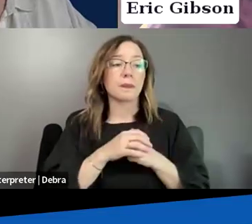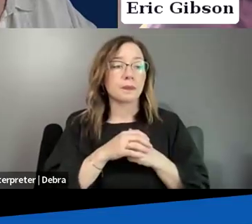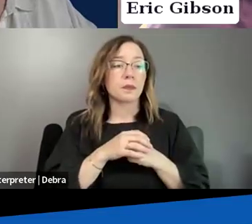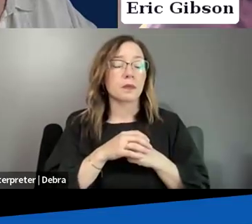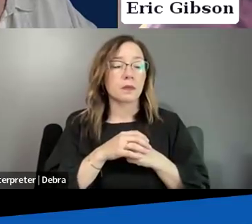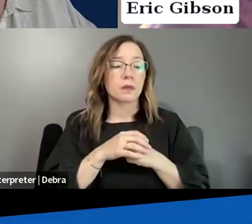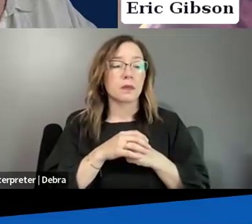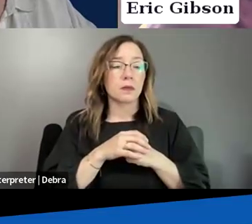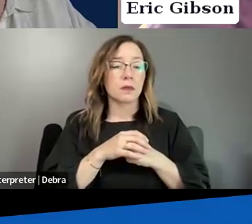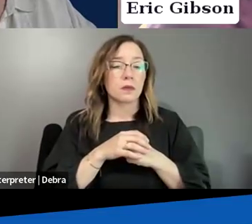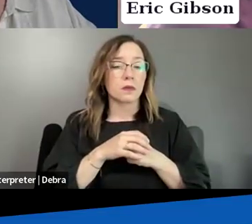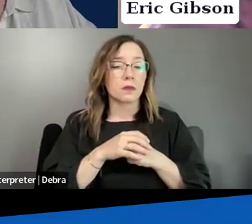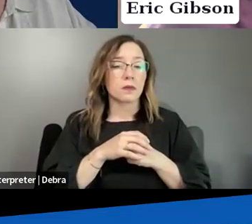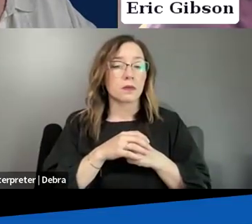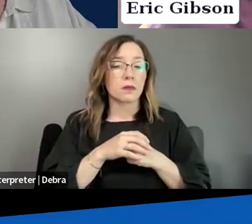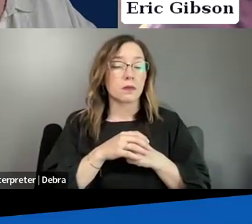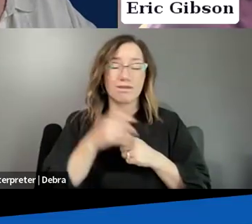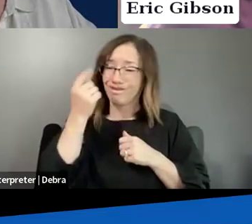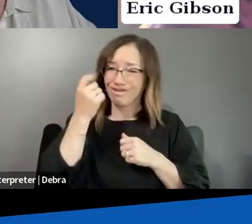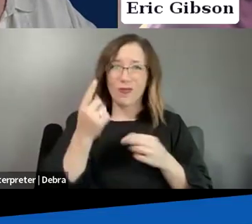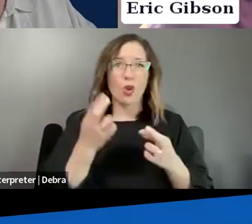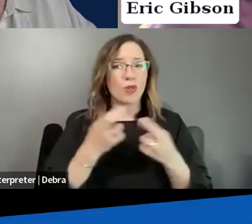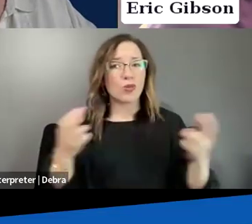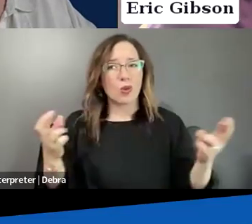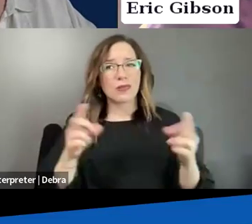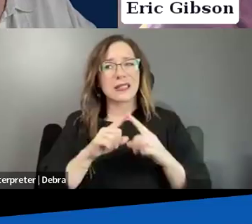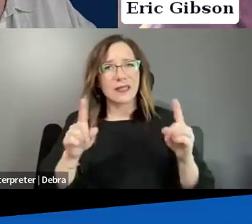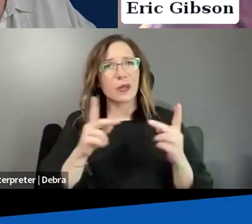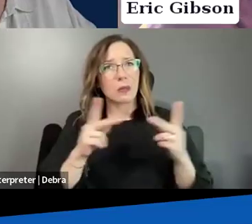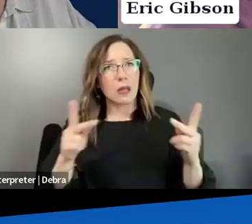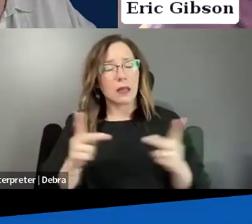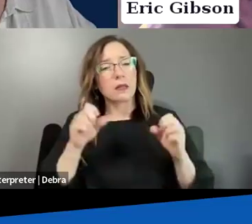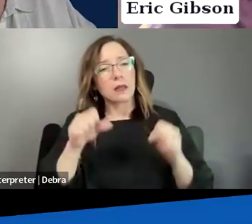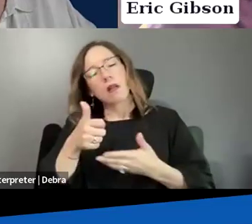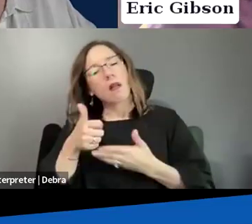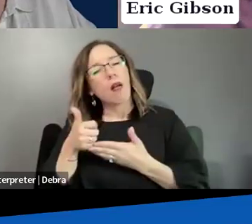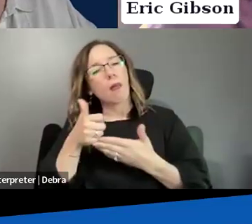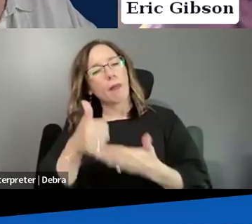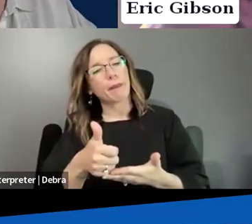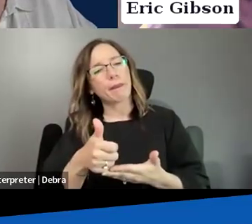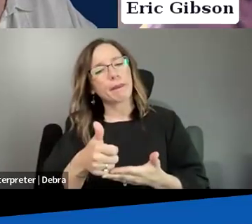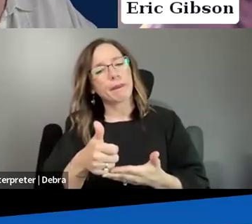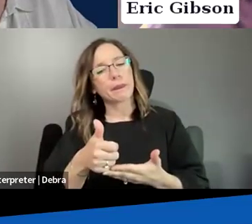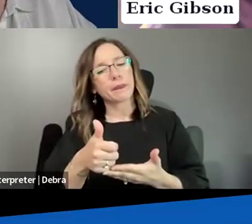And there is resources in different places to help with a lot of this